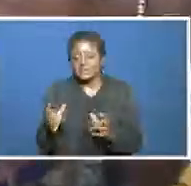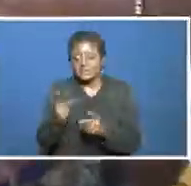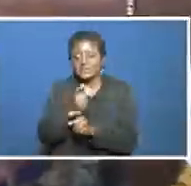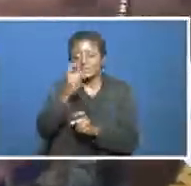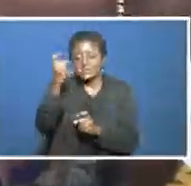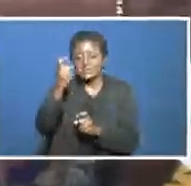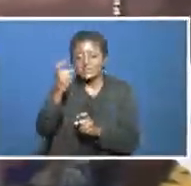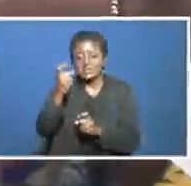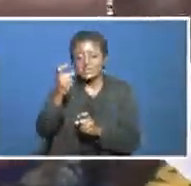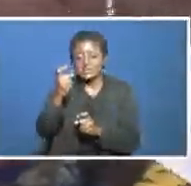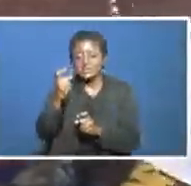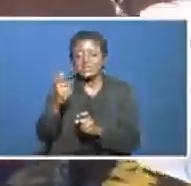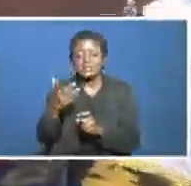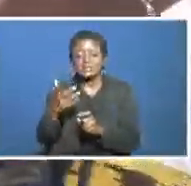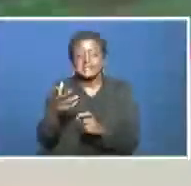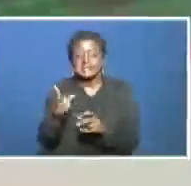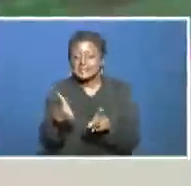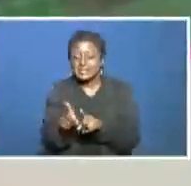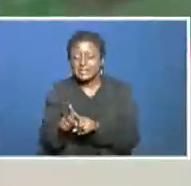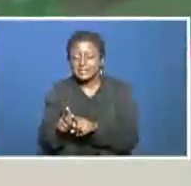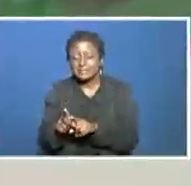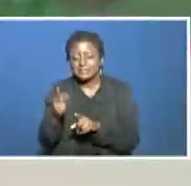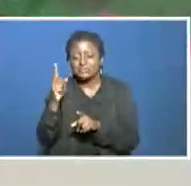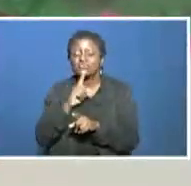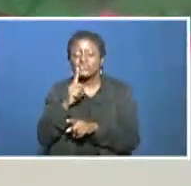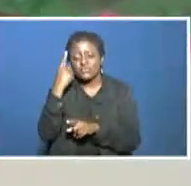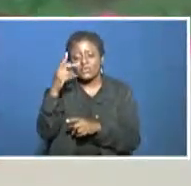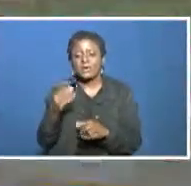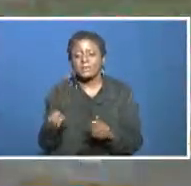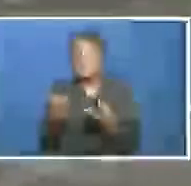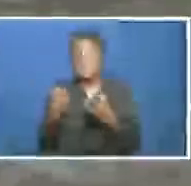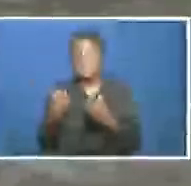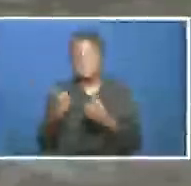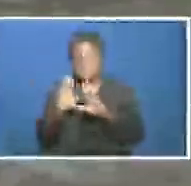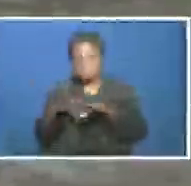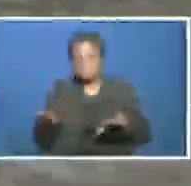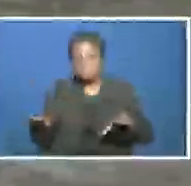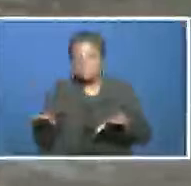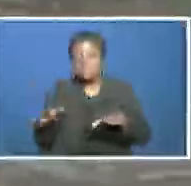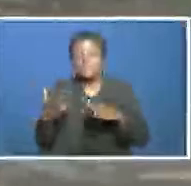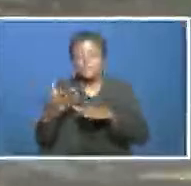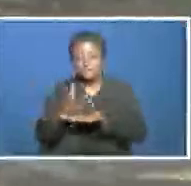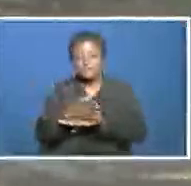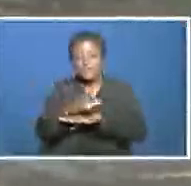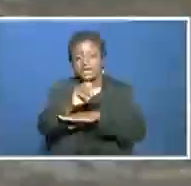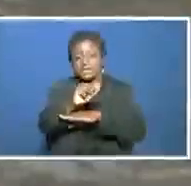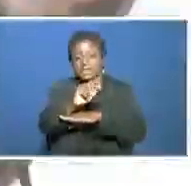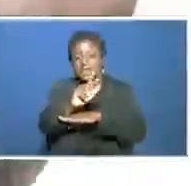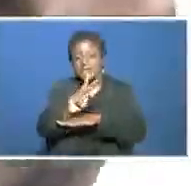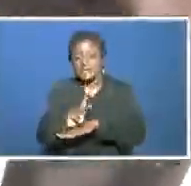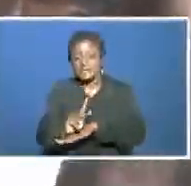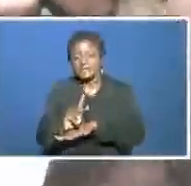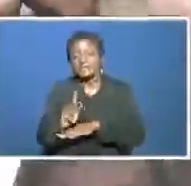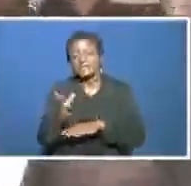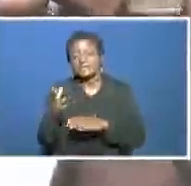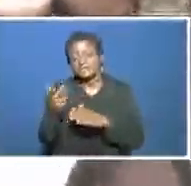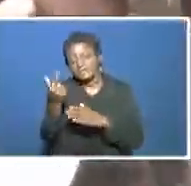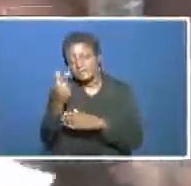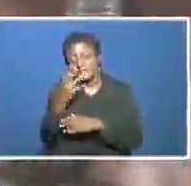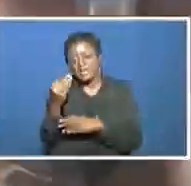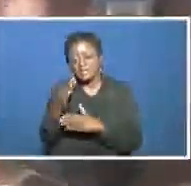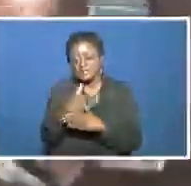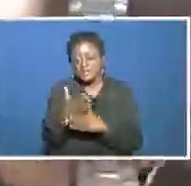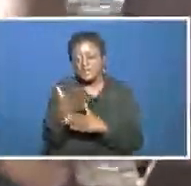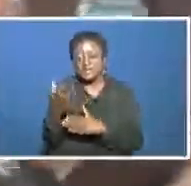true for many youngsters across Acklins Island. A few of them shared their experiences with us during a recent trip there. Here's Stevon